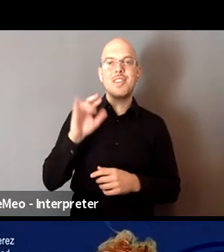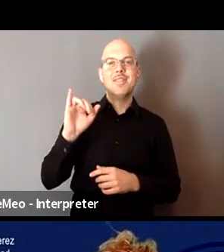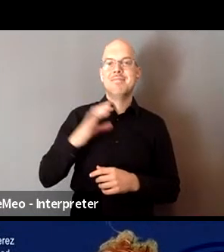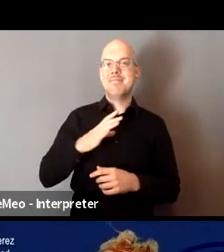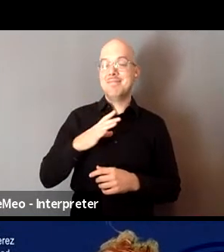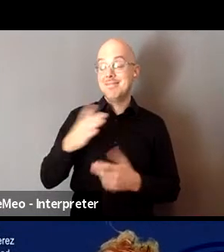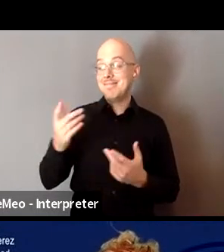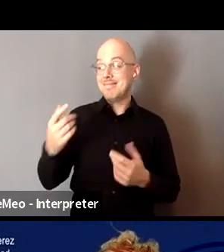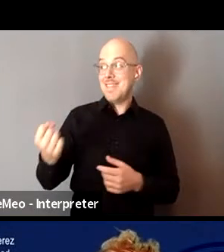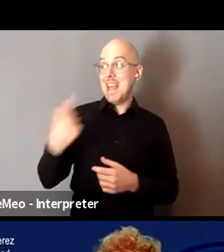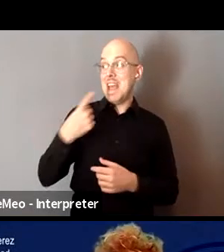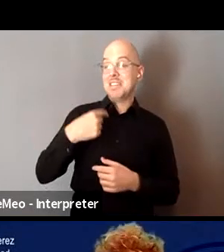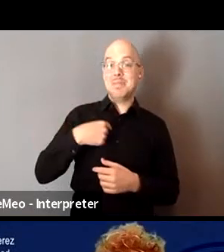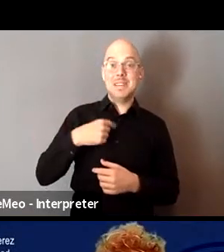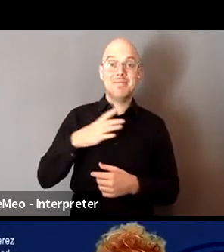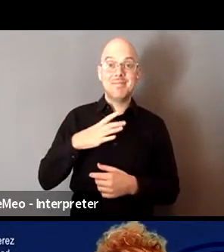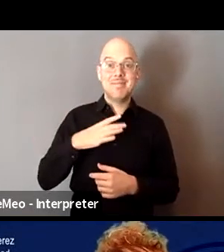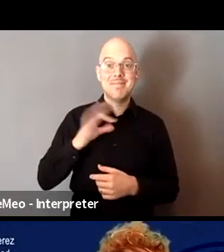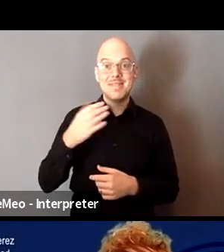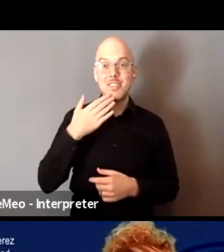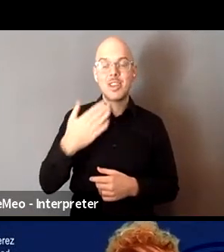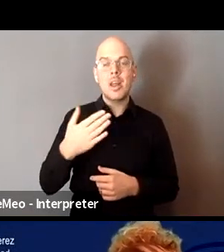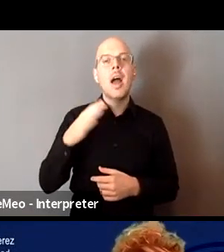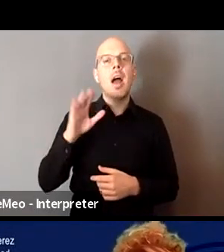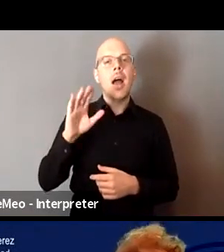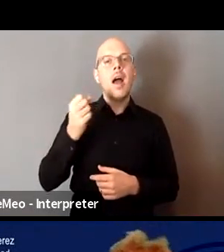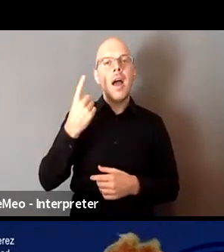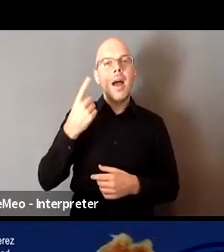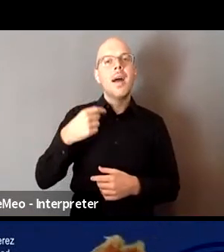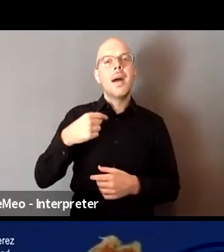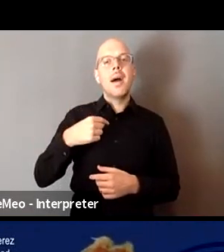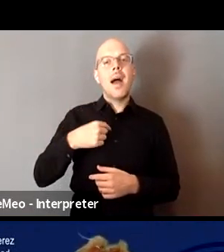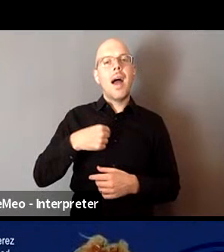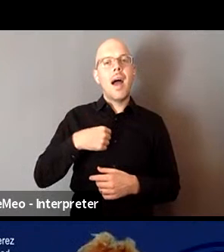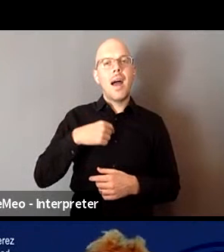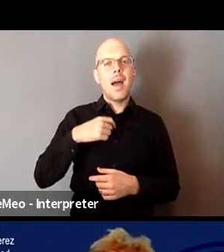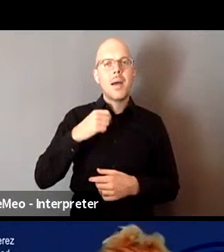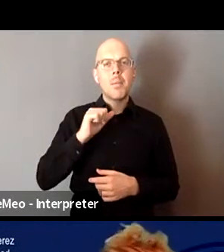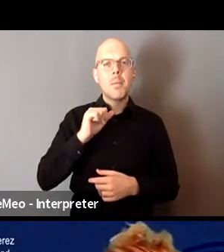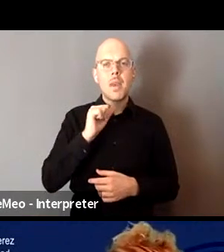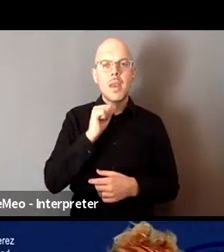I like that. Get that big shock value. Well, I'm not particularly